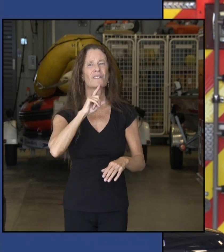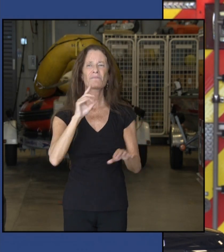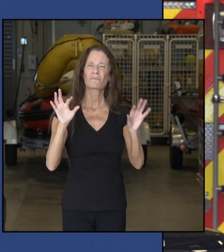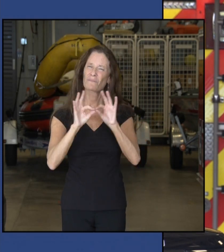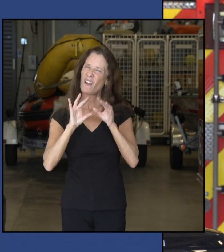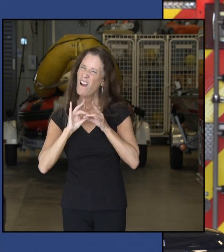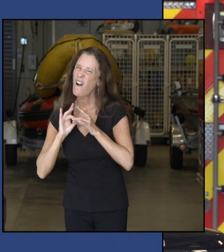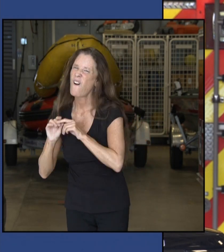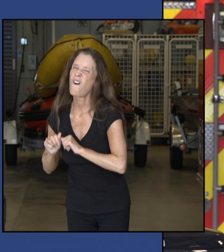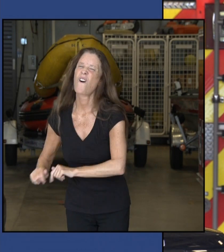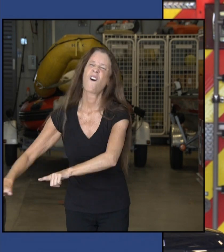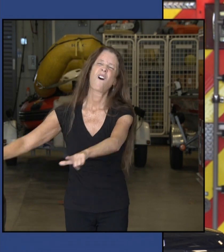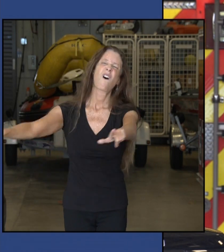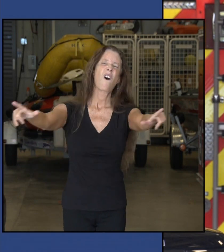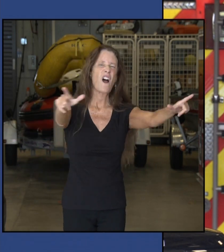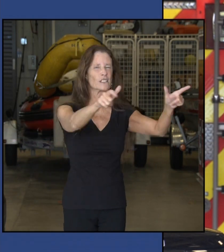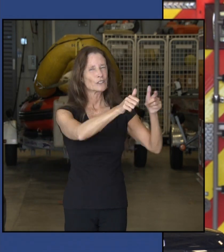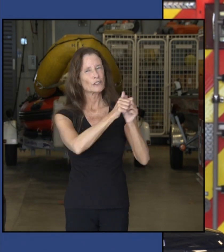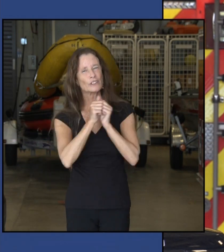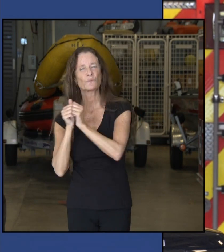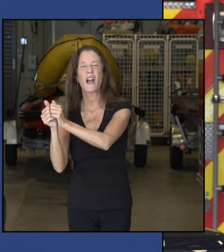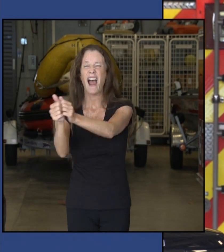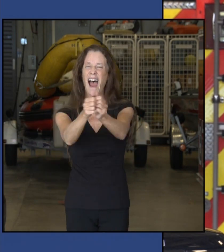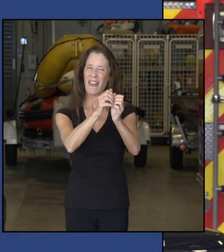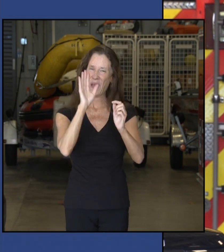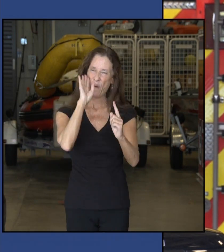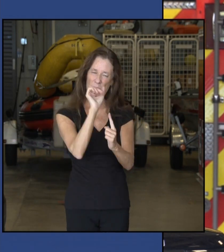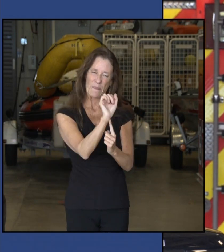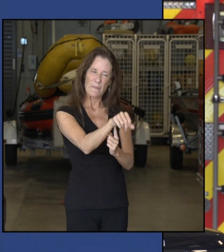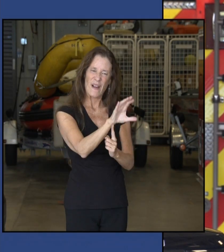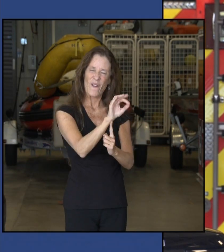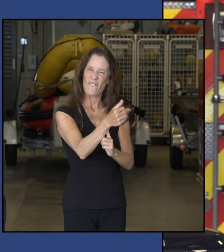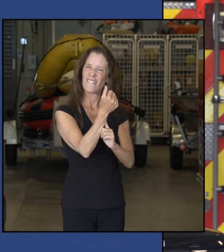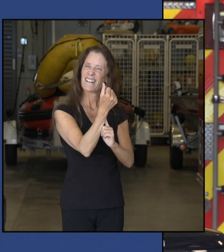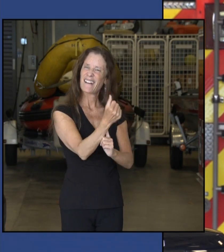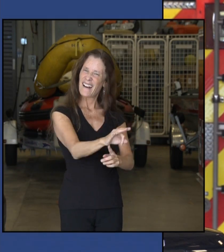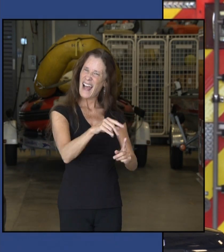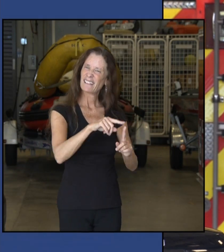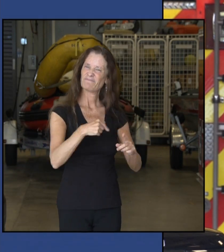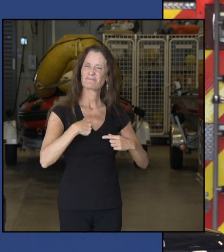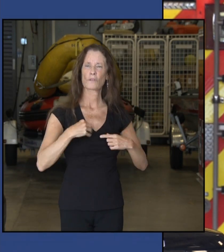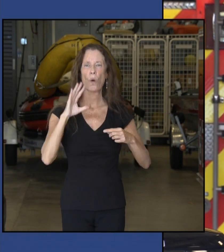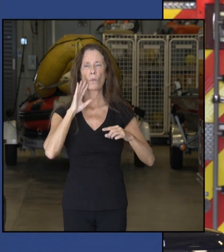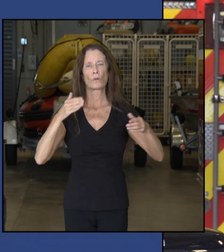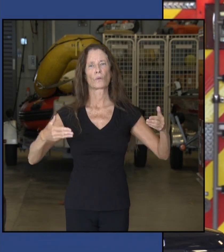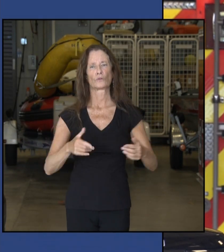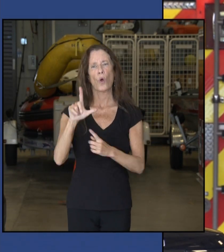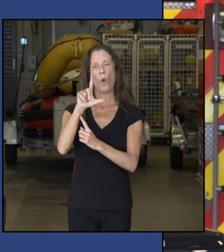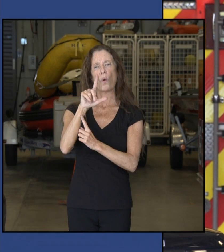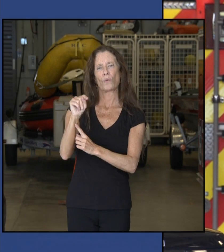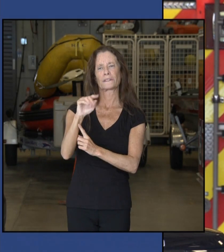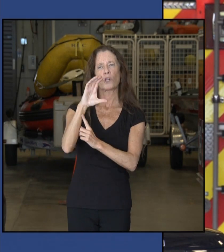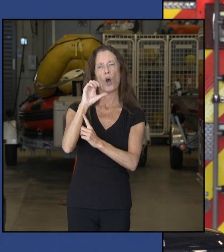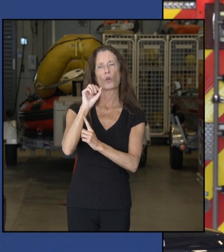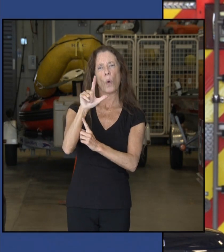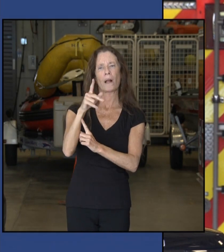together we'll win. Thank you. Pleased to introduce Lieutenant Colonel of the Pennsylvania State Police, Scott